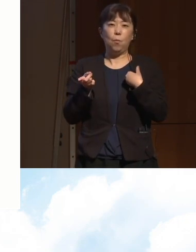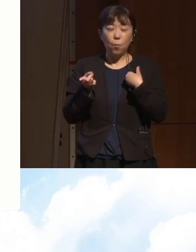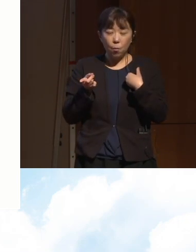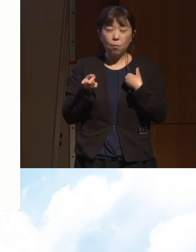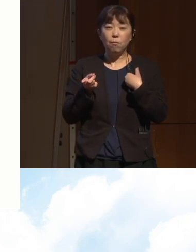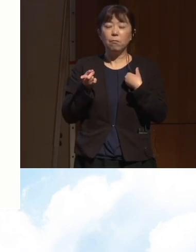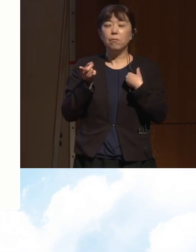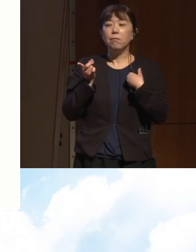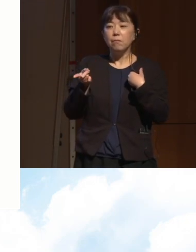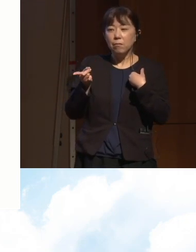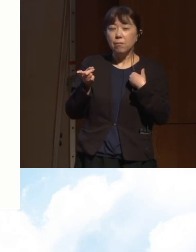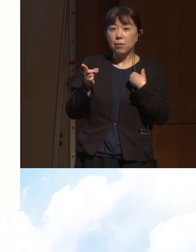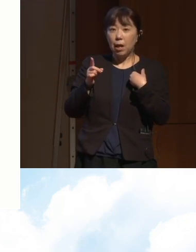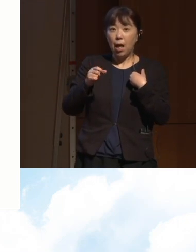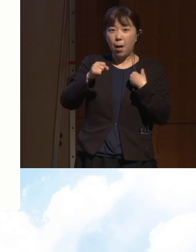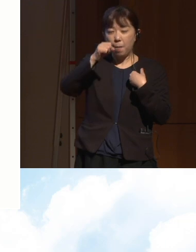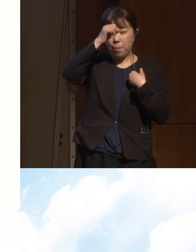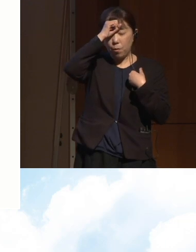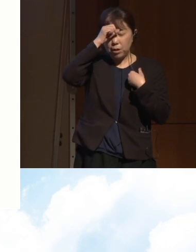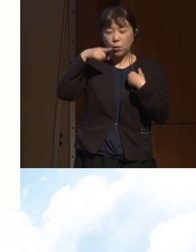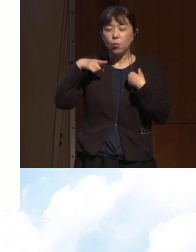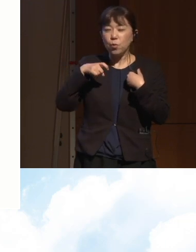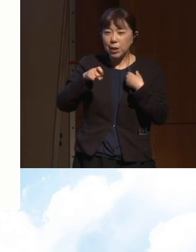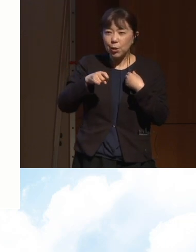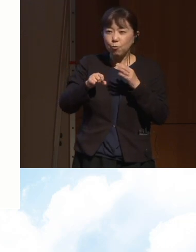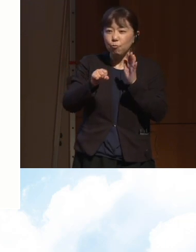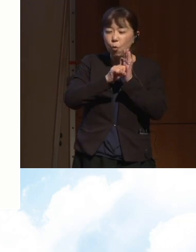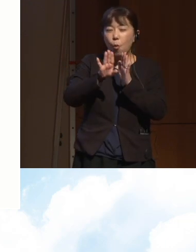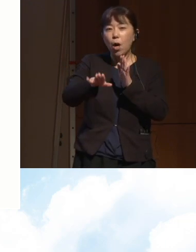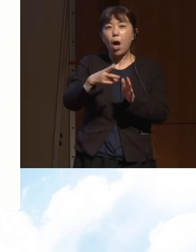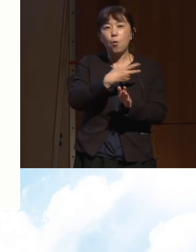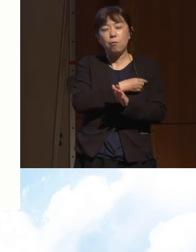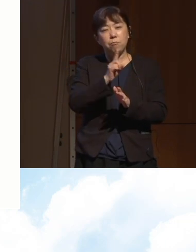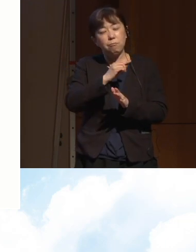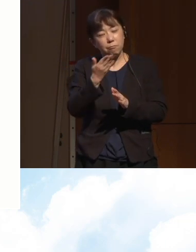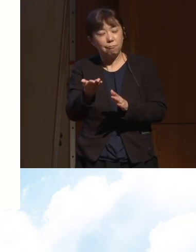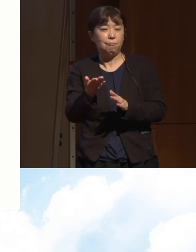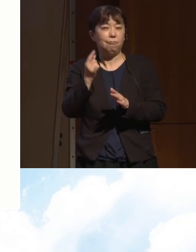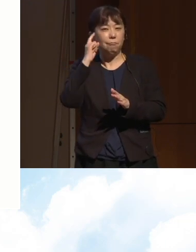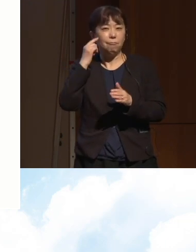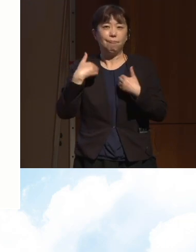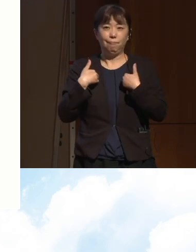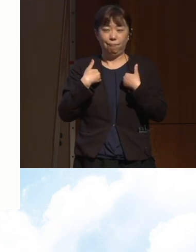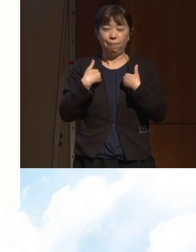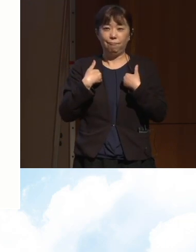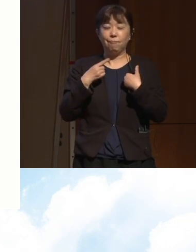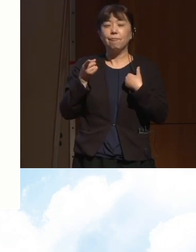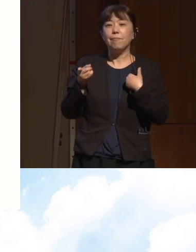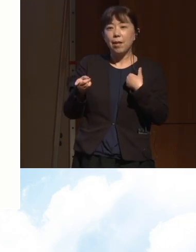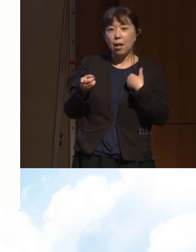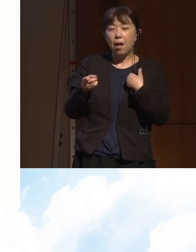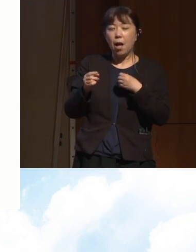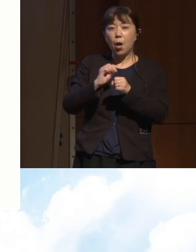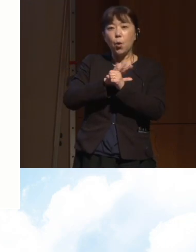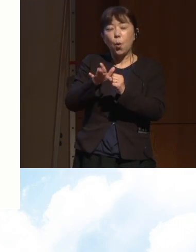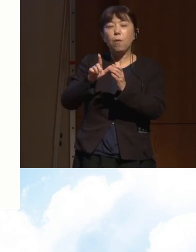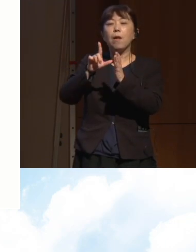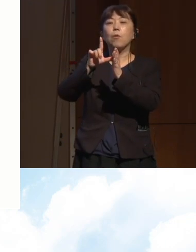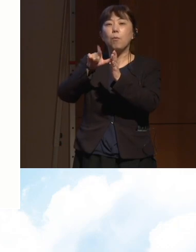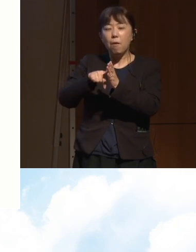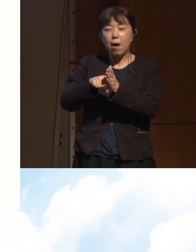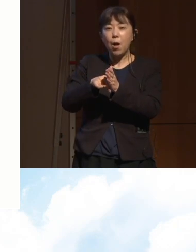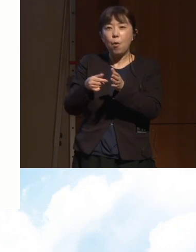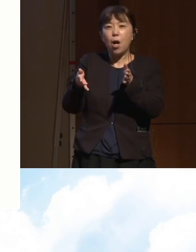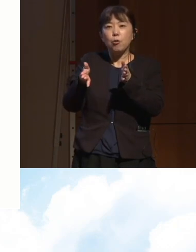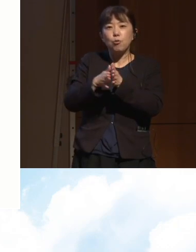the RSV and coronavirus, those are both class 1 fusion proteins. So you might be able to put them in the buckets depending on what